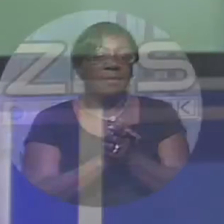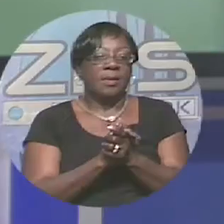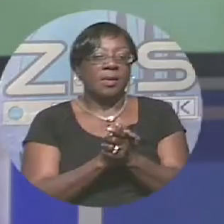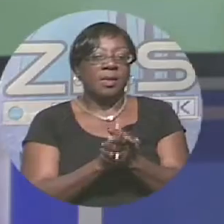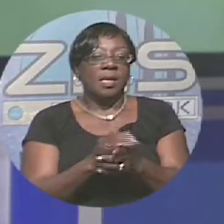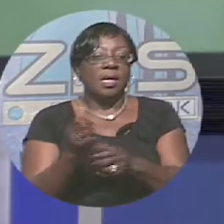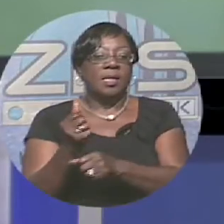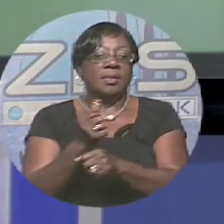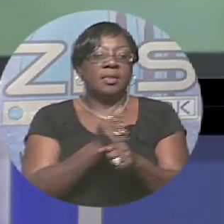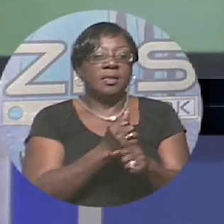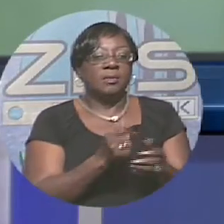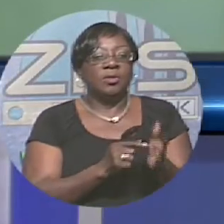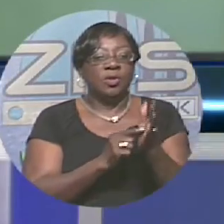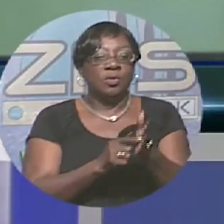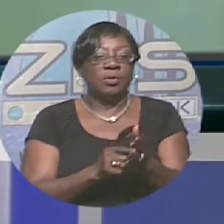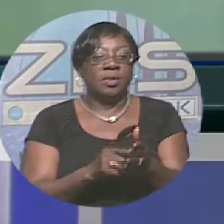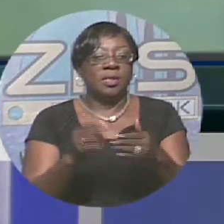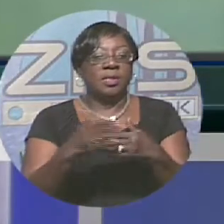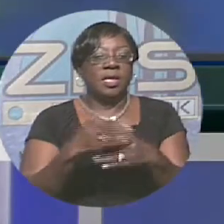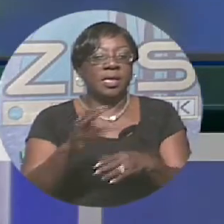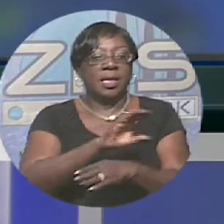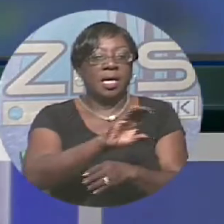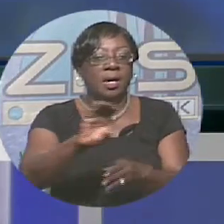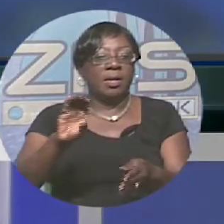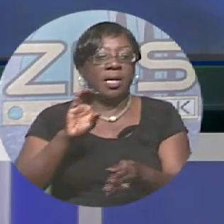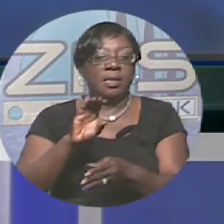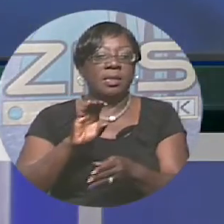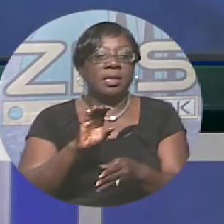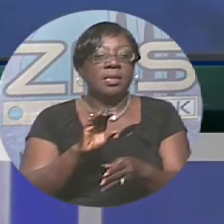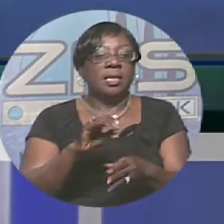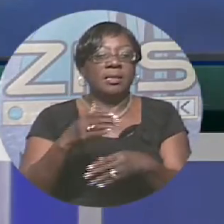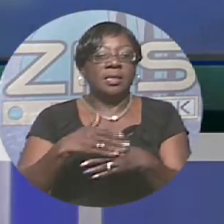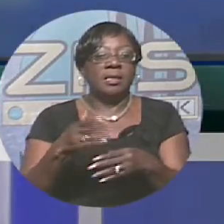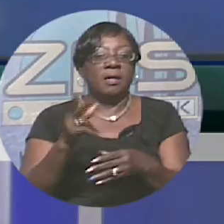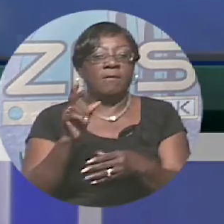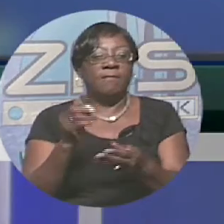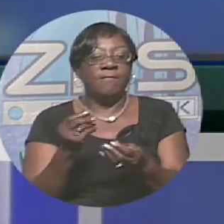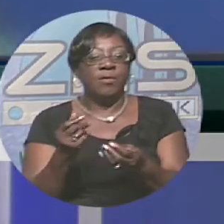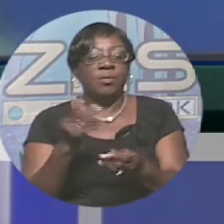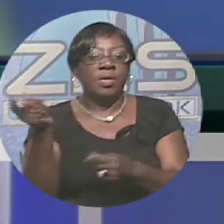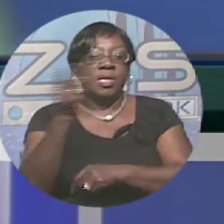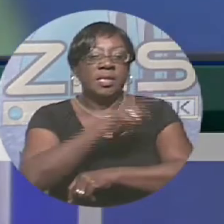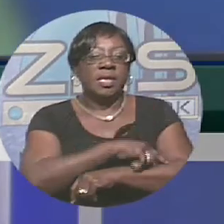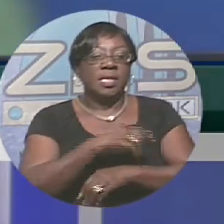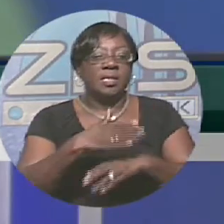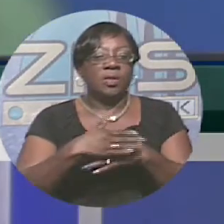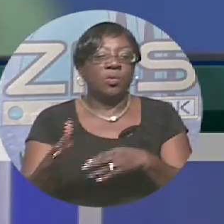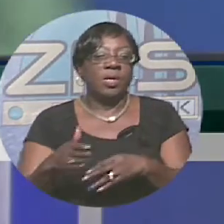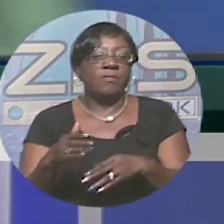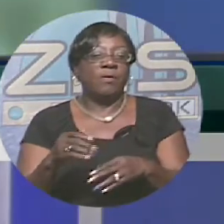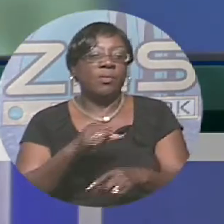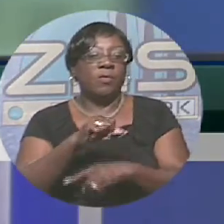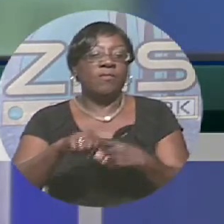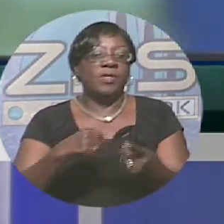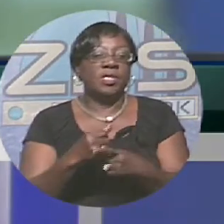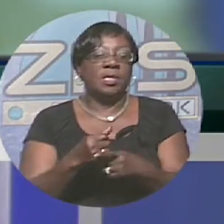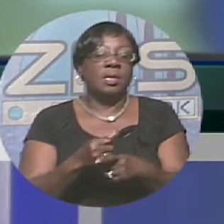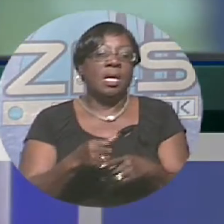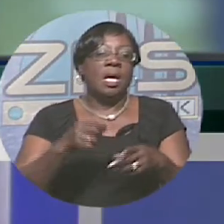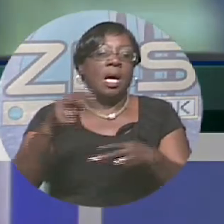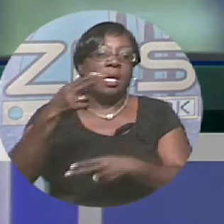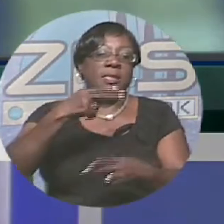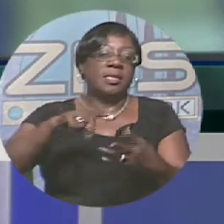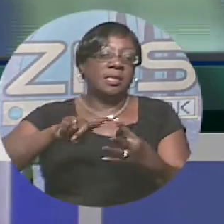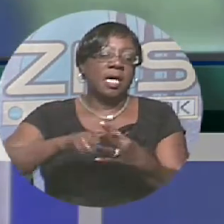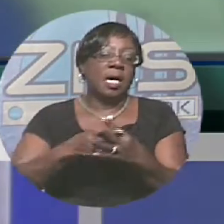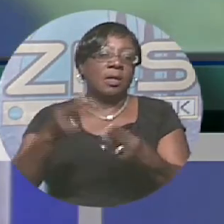A system churns just off the coast of the Carolinas as we are just a few days away from the official start of the 2016 hurricane season.